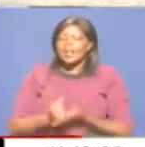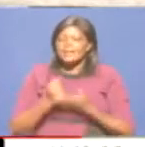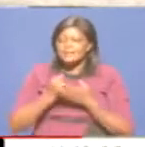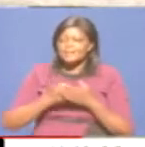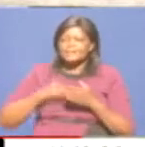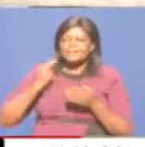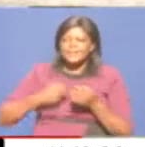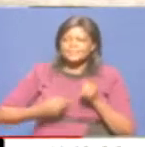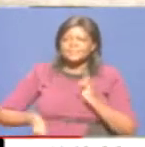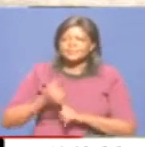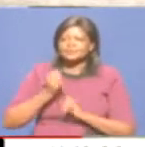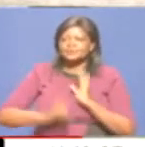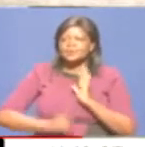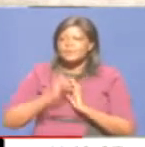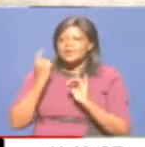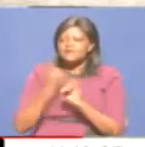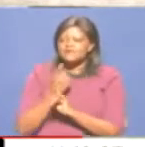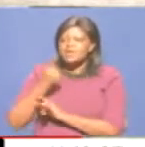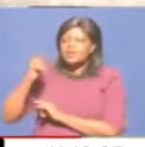various sectors.